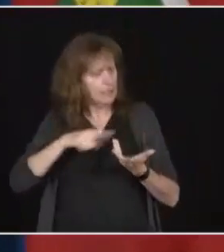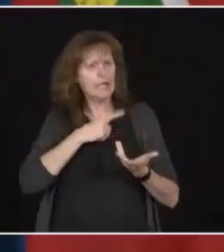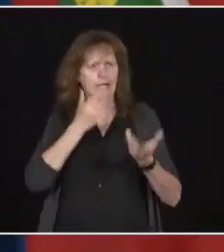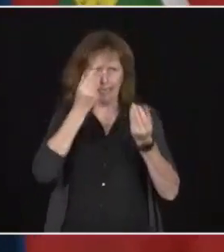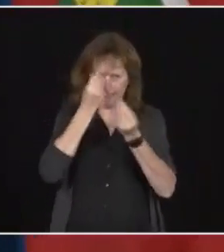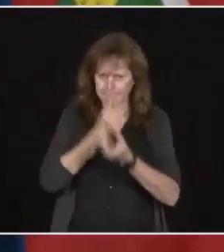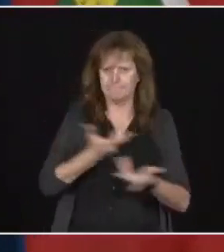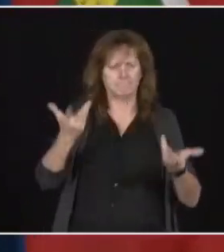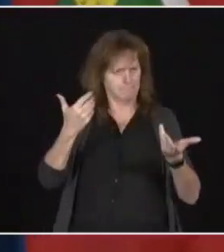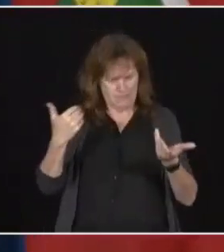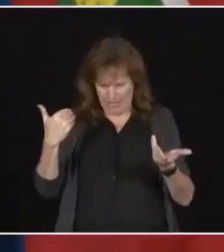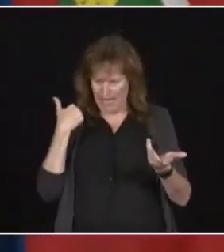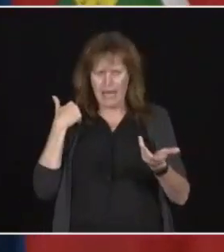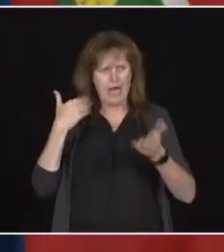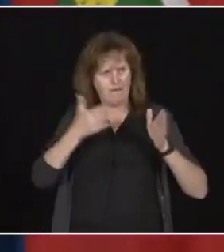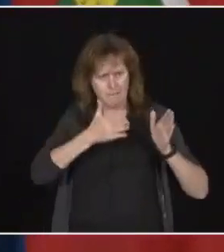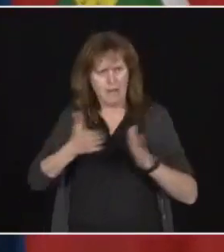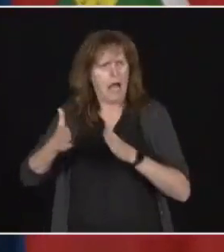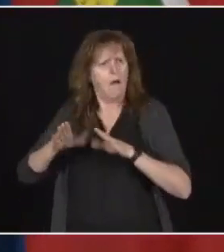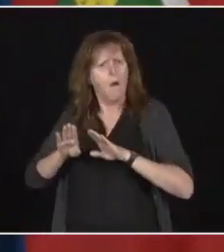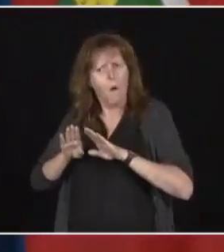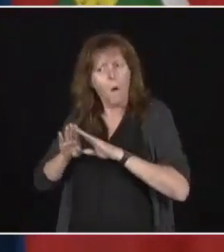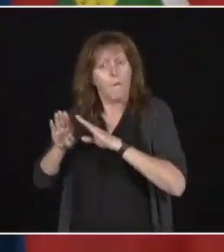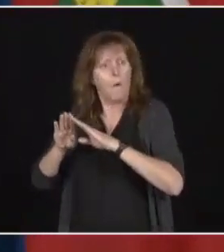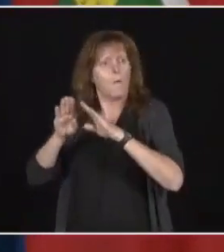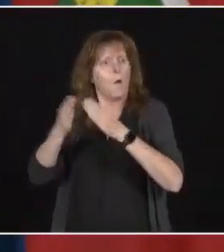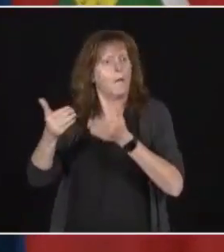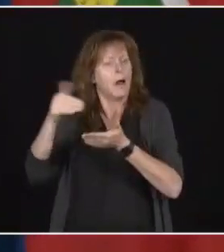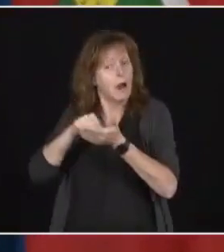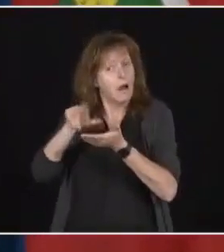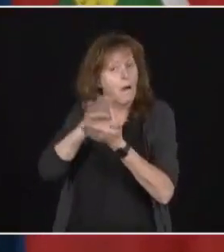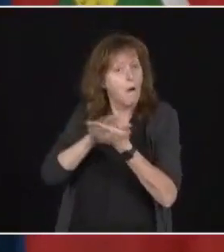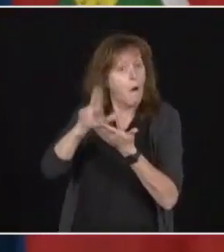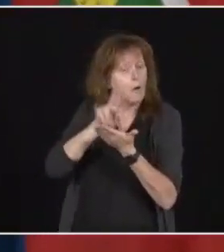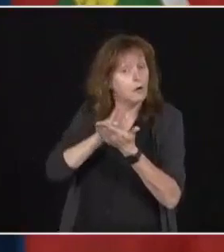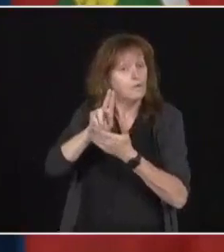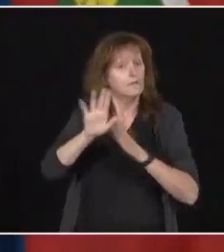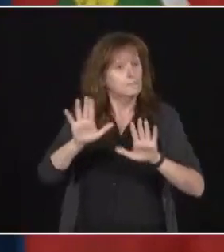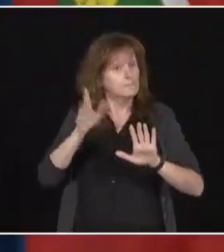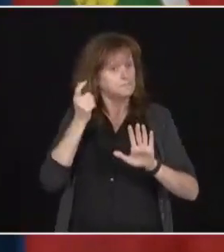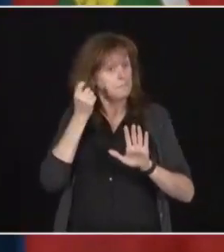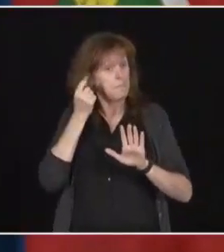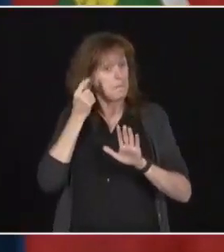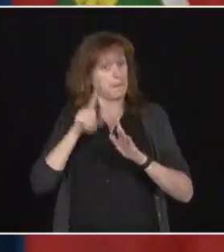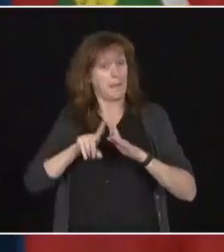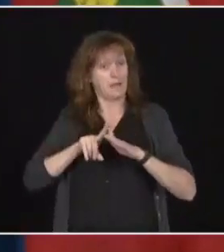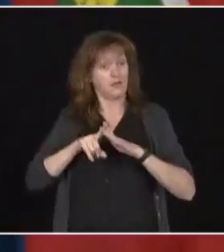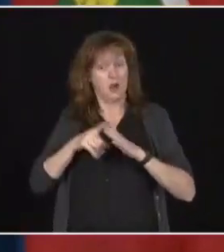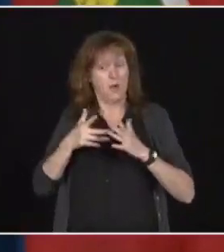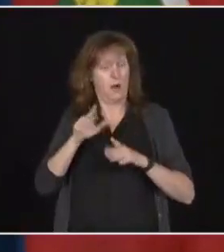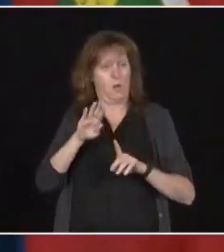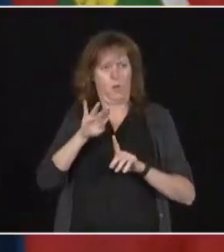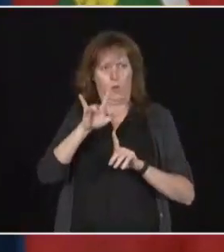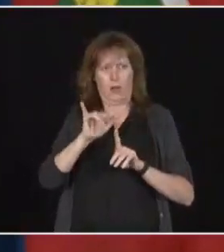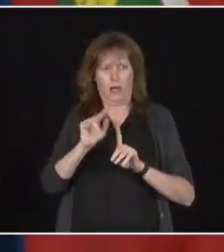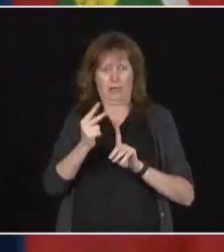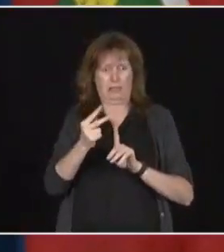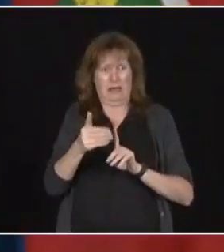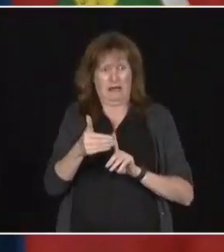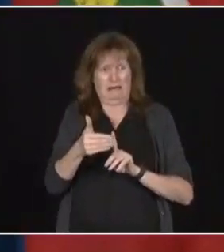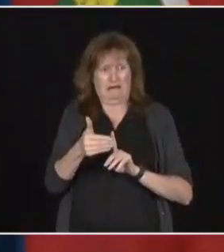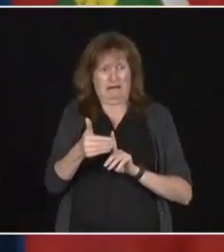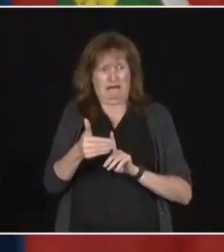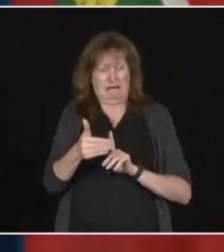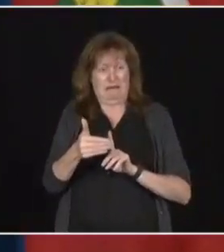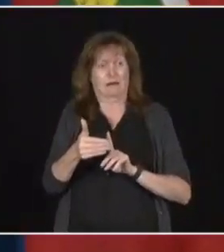to reopen the post-secondary sector in Ontario, and that will begin as early as July 2nd of this year, and the program